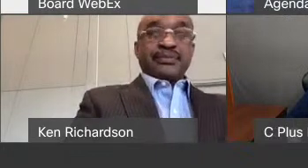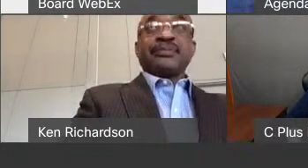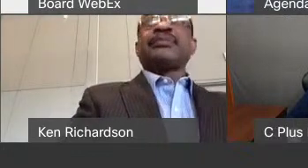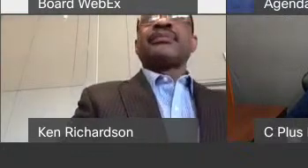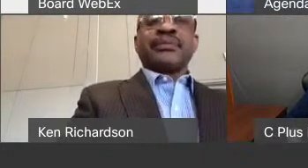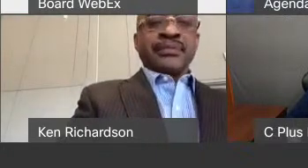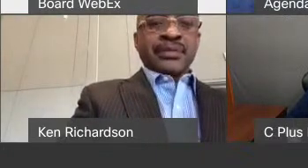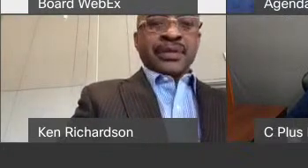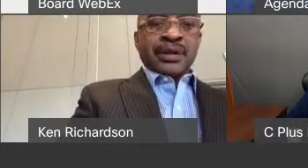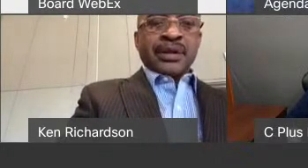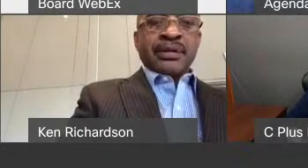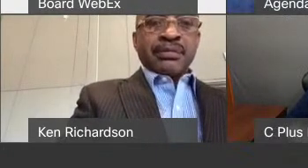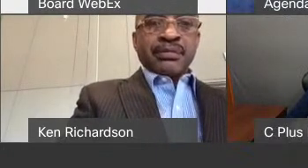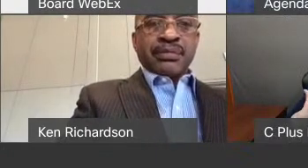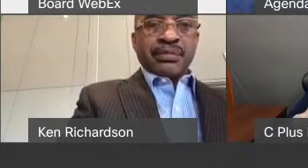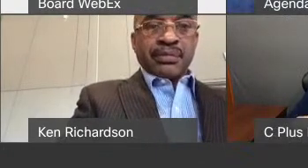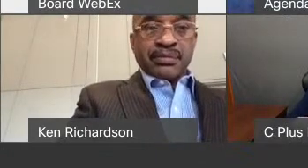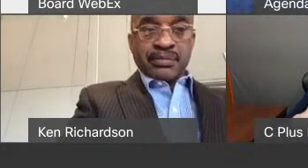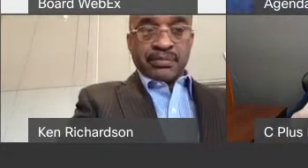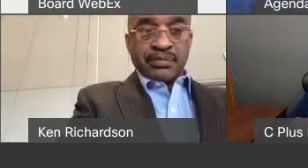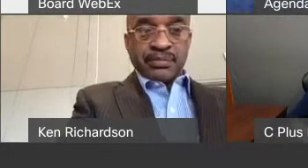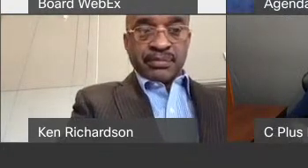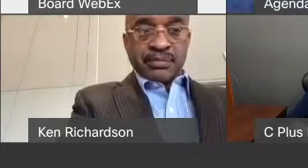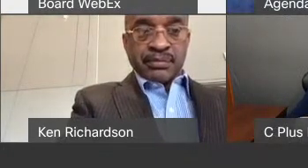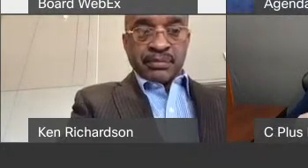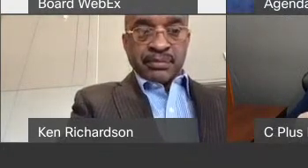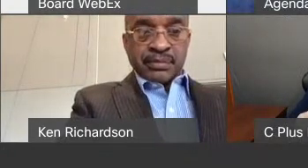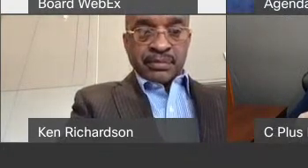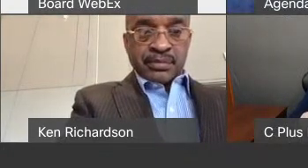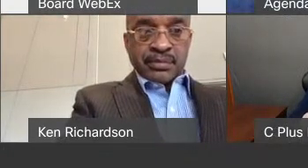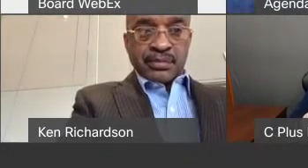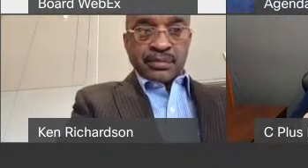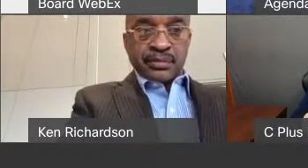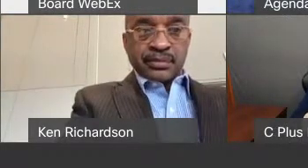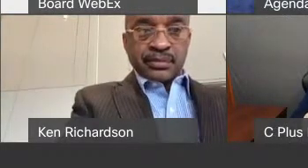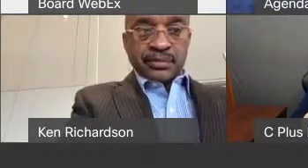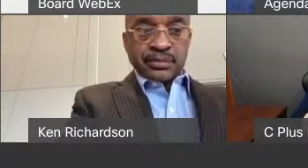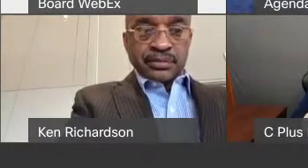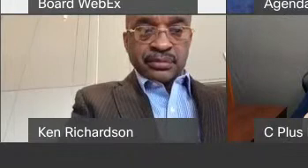As we all are aware, guess now,